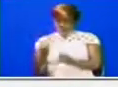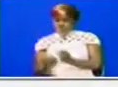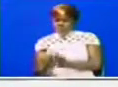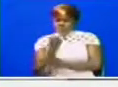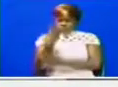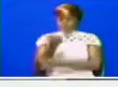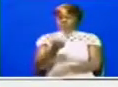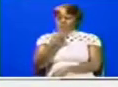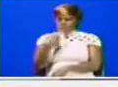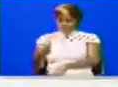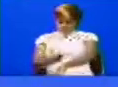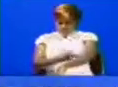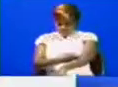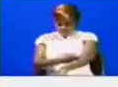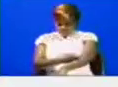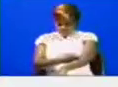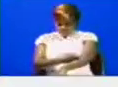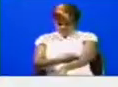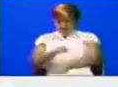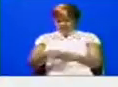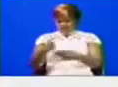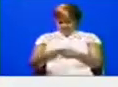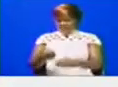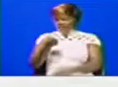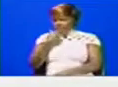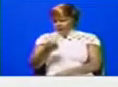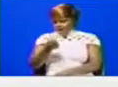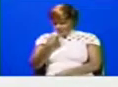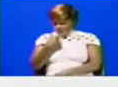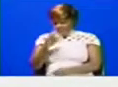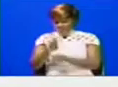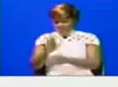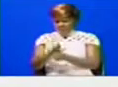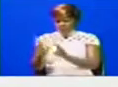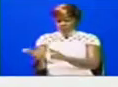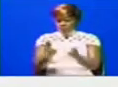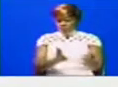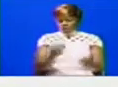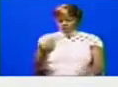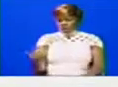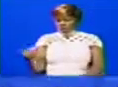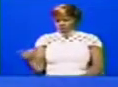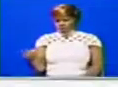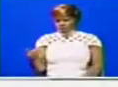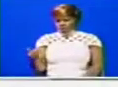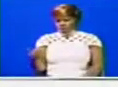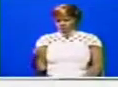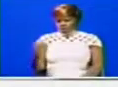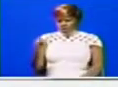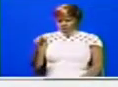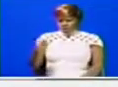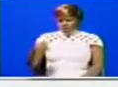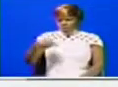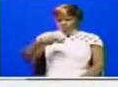when it was first developed, it was developed as an injectable formulation. Then came the tablets, and what has most commonly been used for children is a syrup base. The